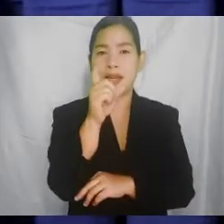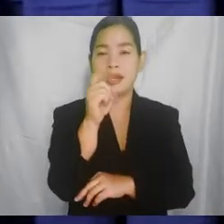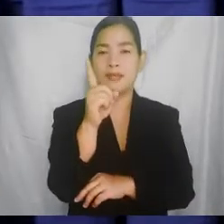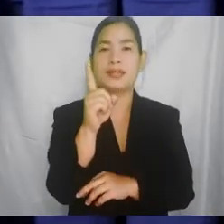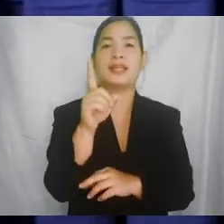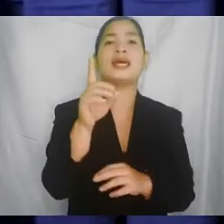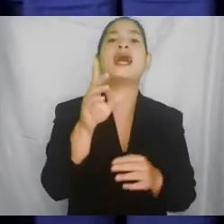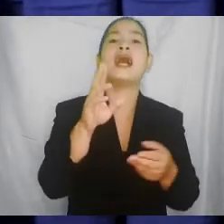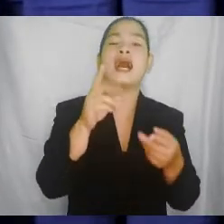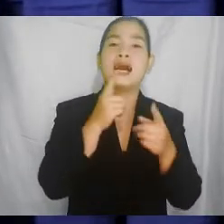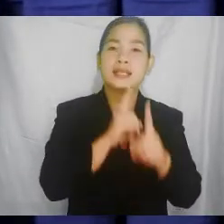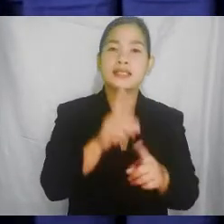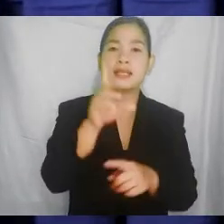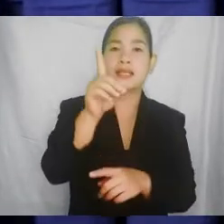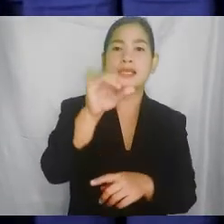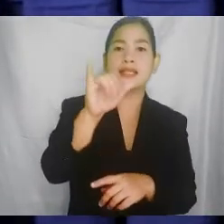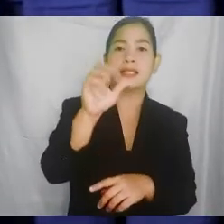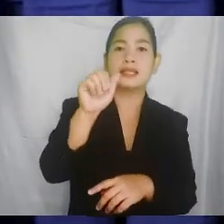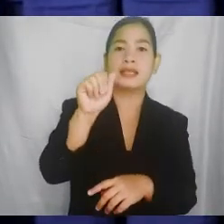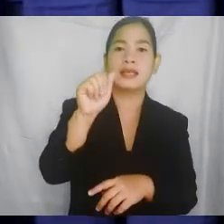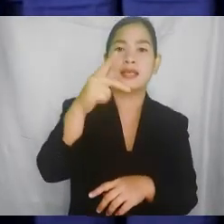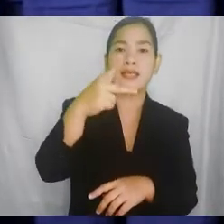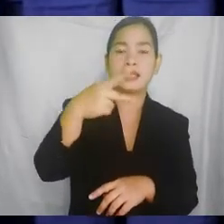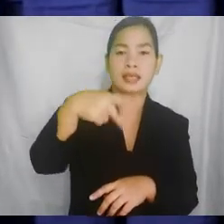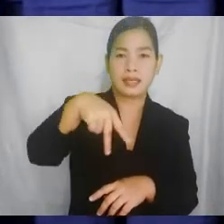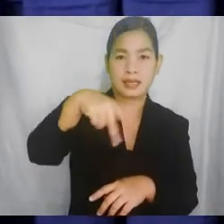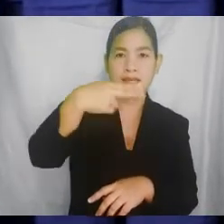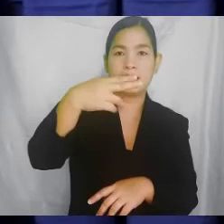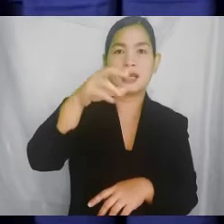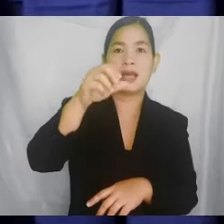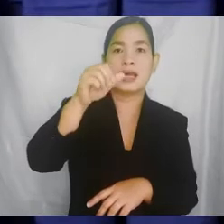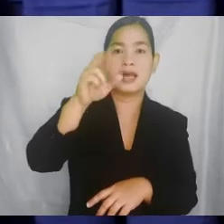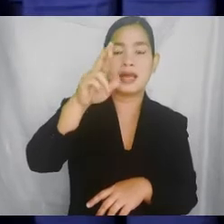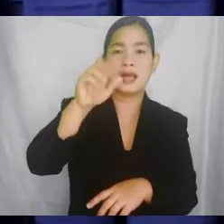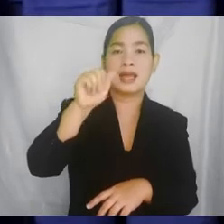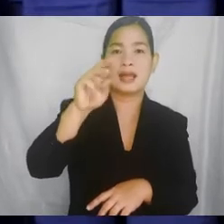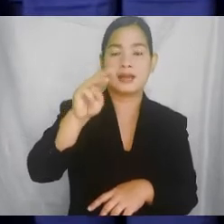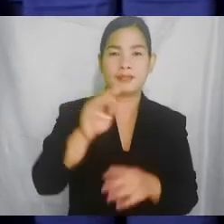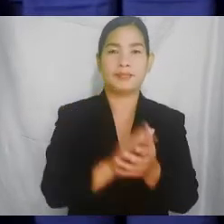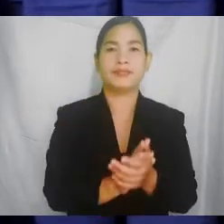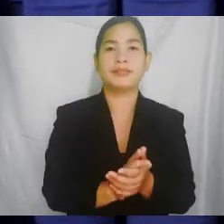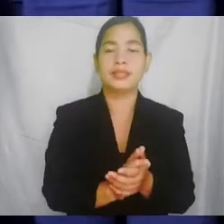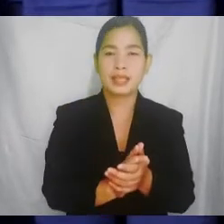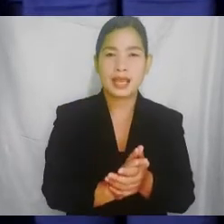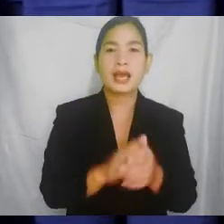a dial that rotates to regulate the light that reaches the specimen.